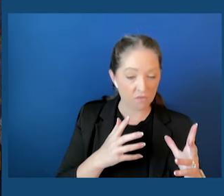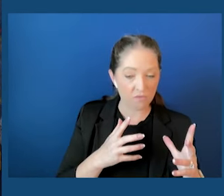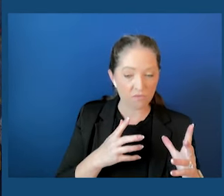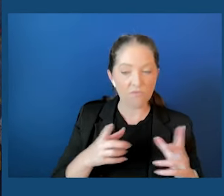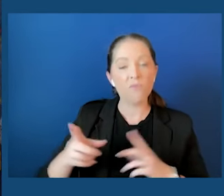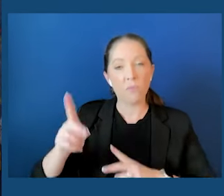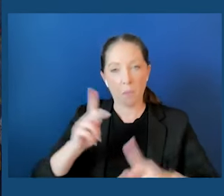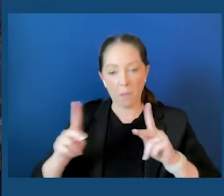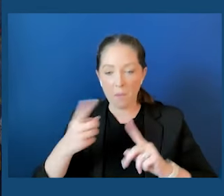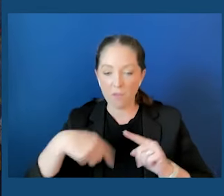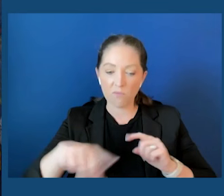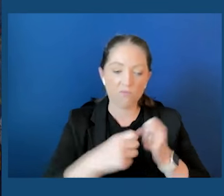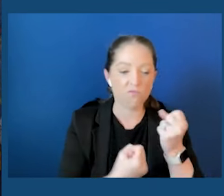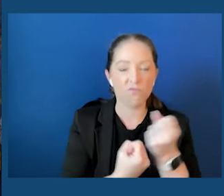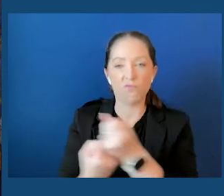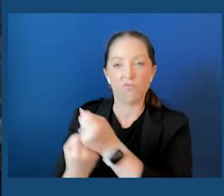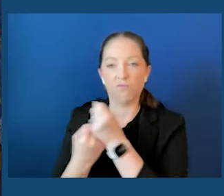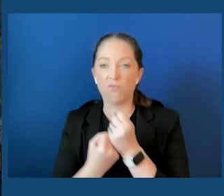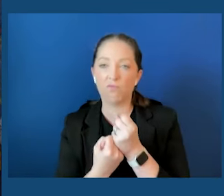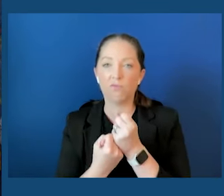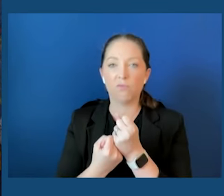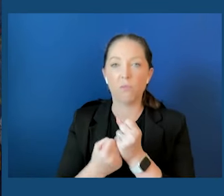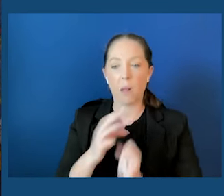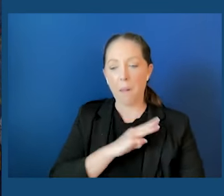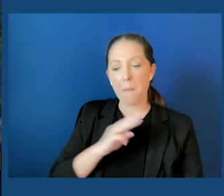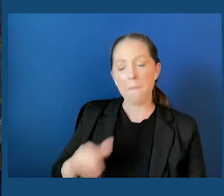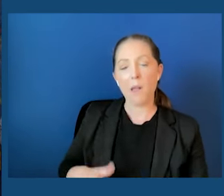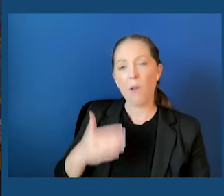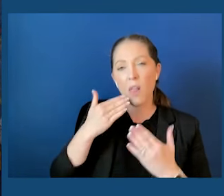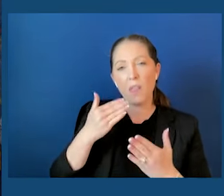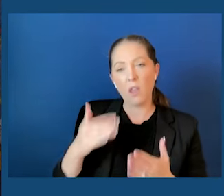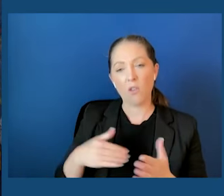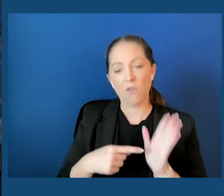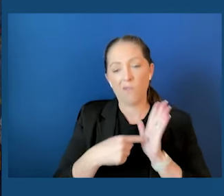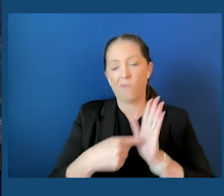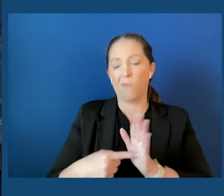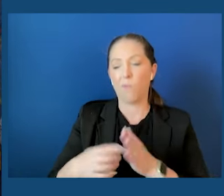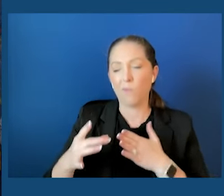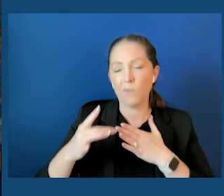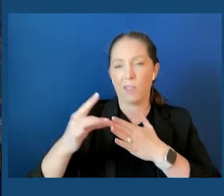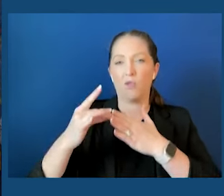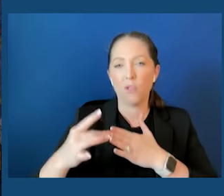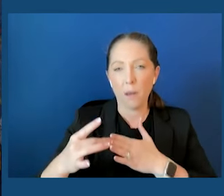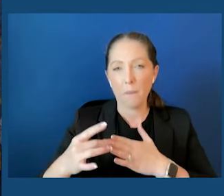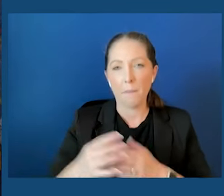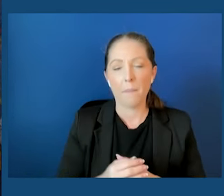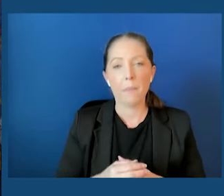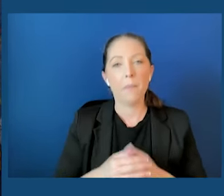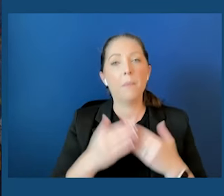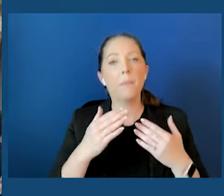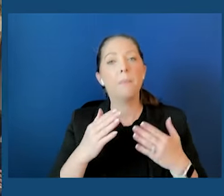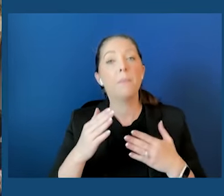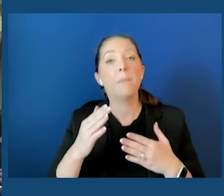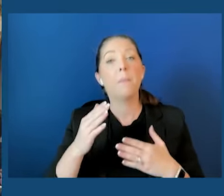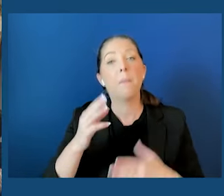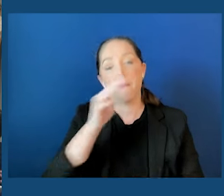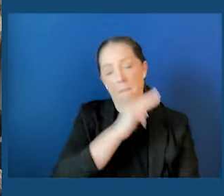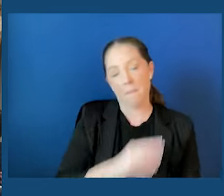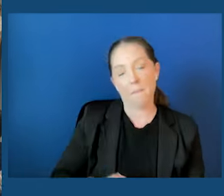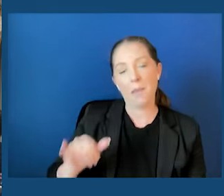thank you for showing all of us what you are made out of at a time when our community so needed you and your leadership. Ladies and gentlemen, our Mayor Byron Brown.